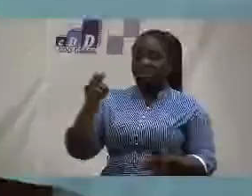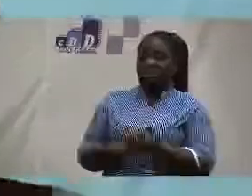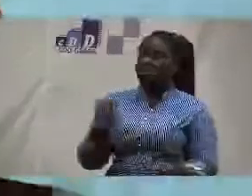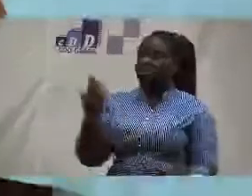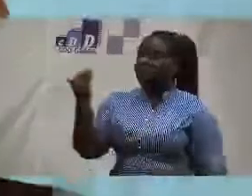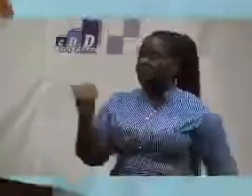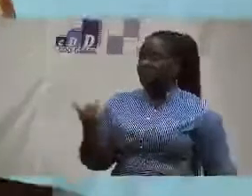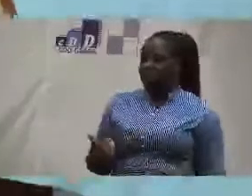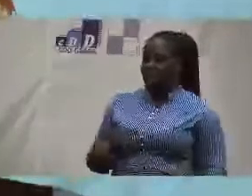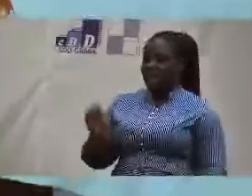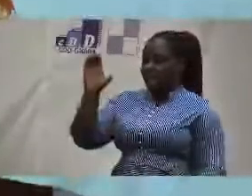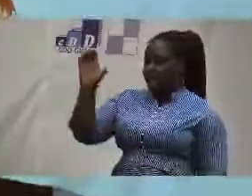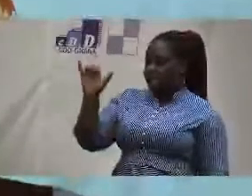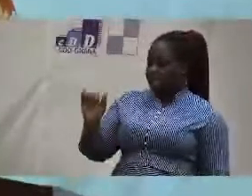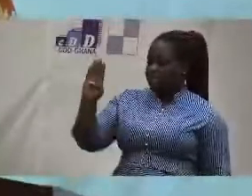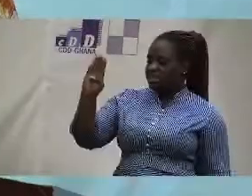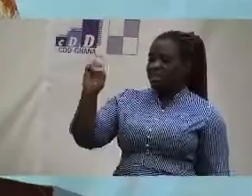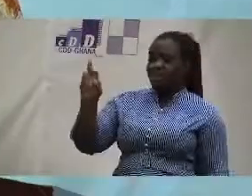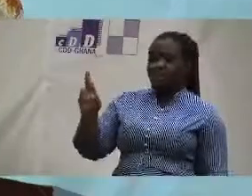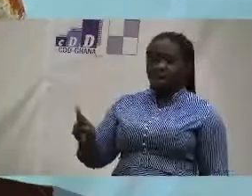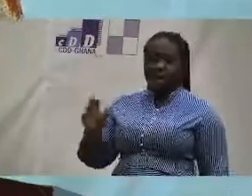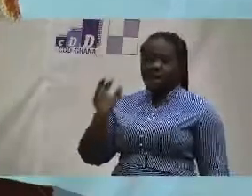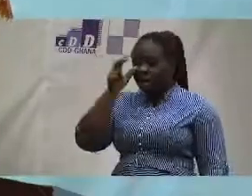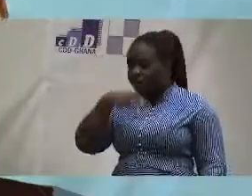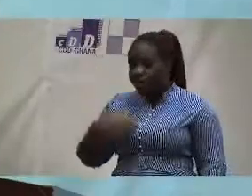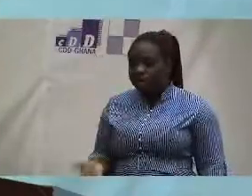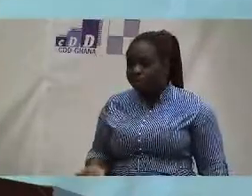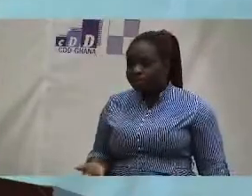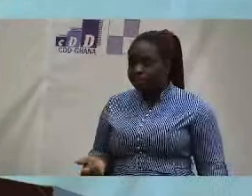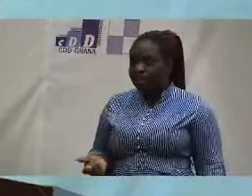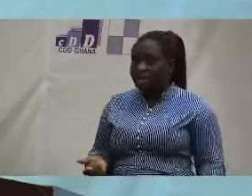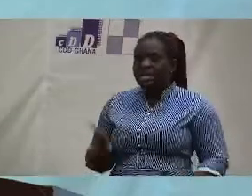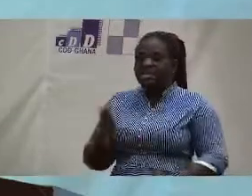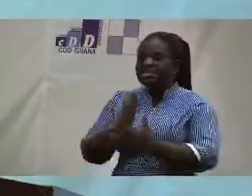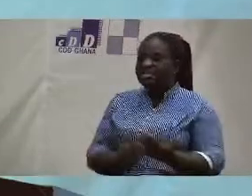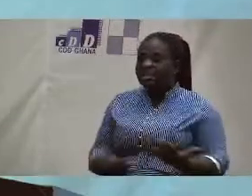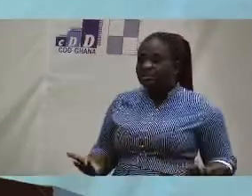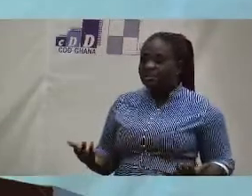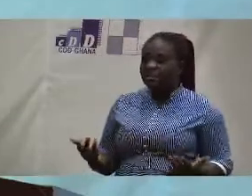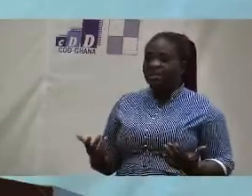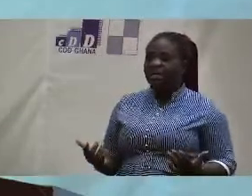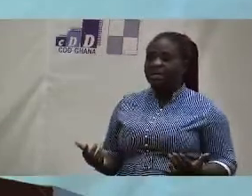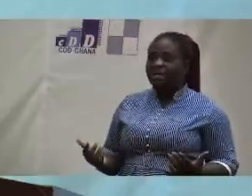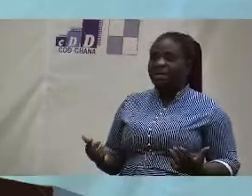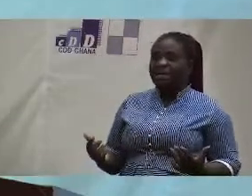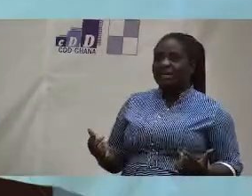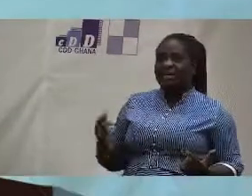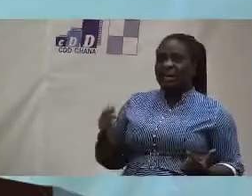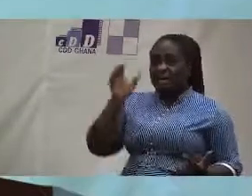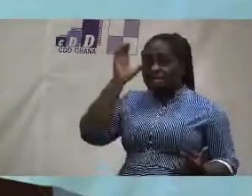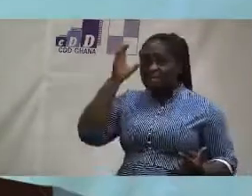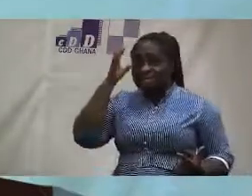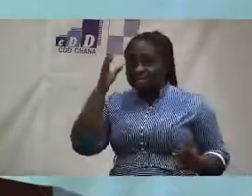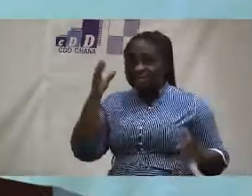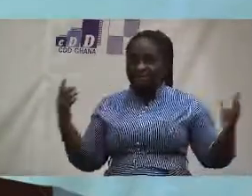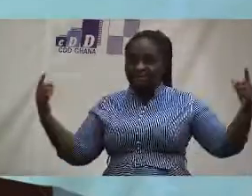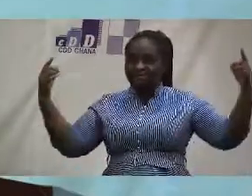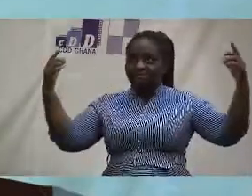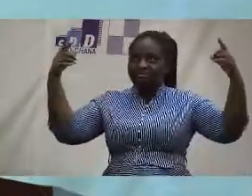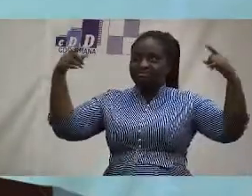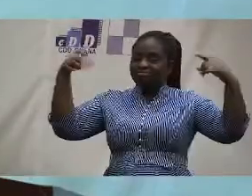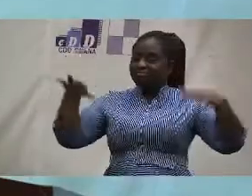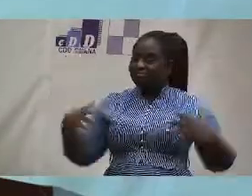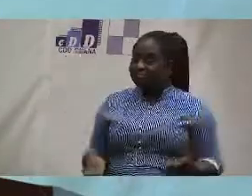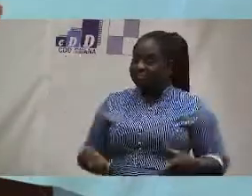with Cybercrimes Act. Some have even almost replicated maybe the Nigerian or the Chinese one, like